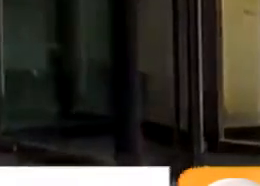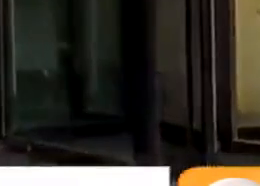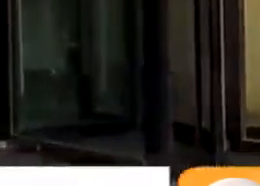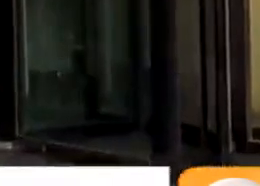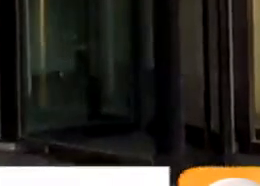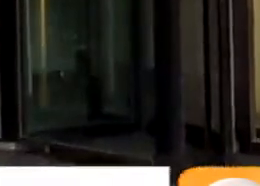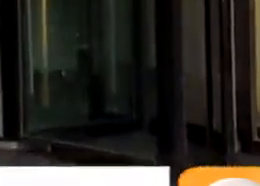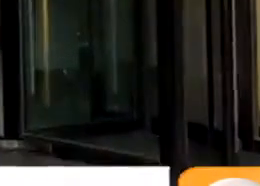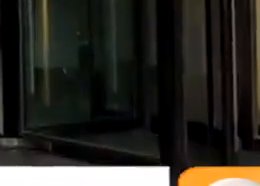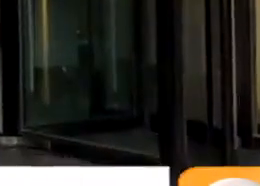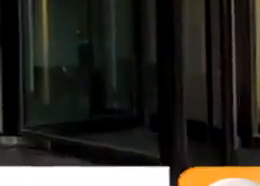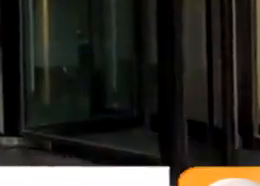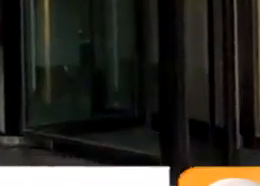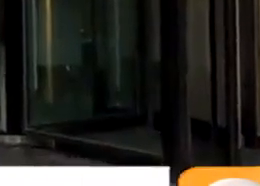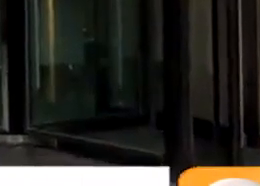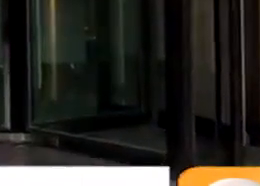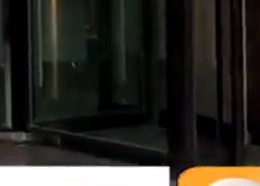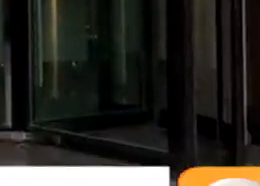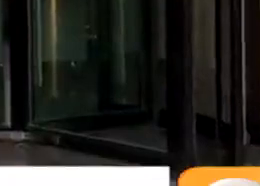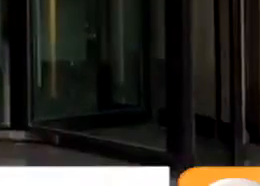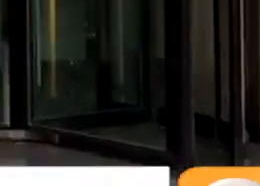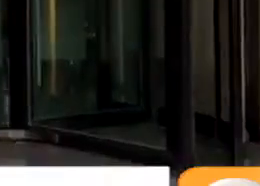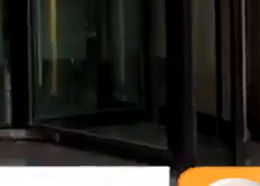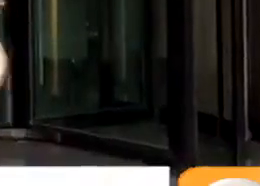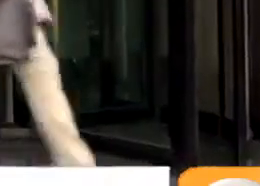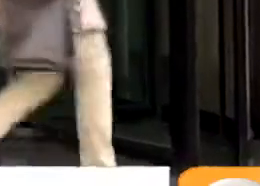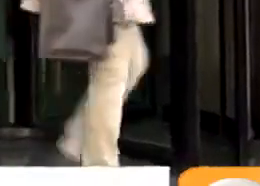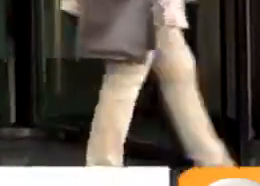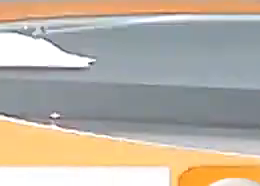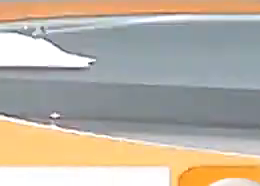charges against the suspects. Sam Gituku, Citizen TV, Nairobi.